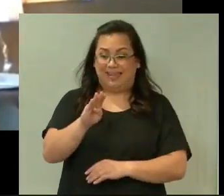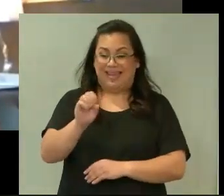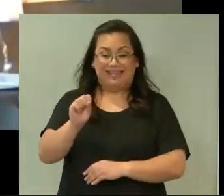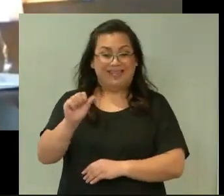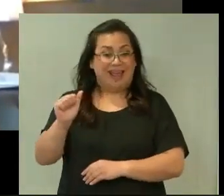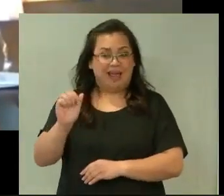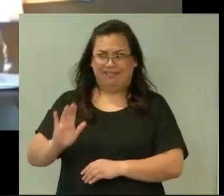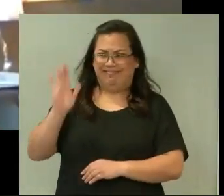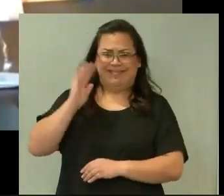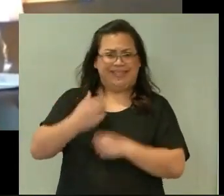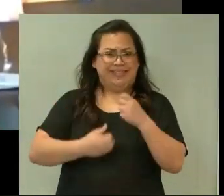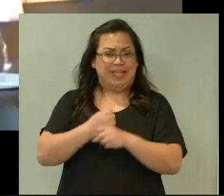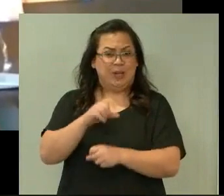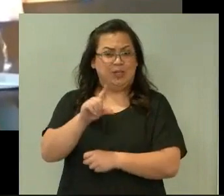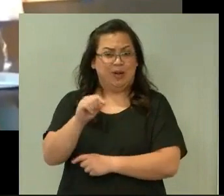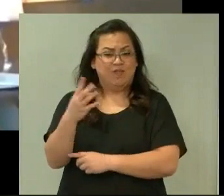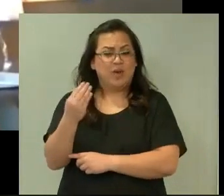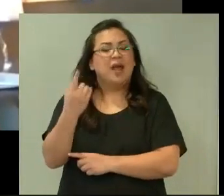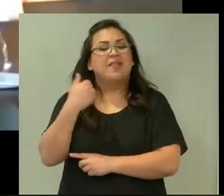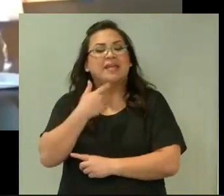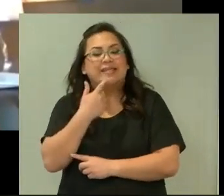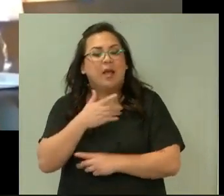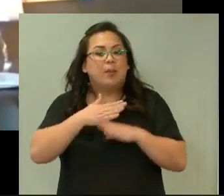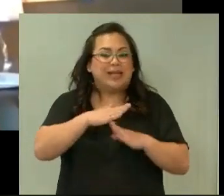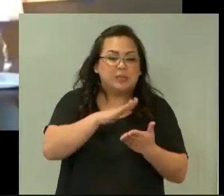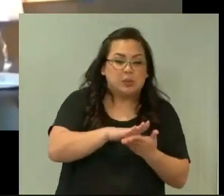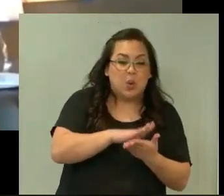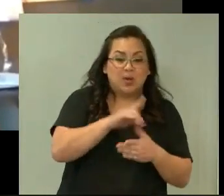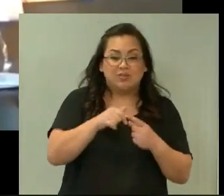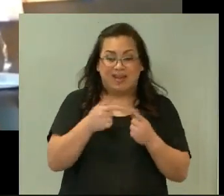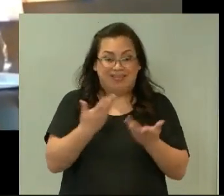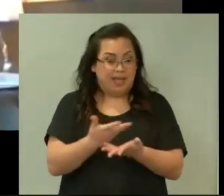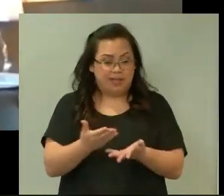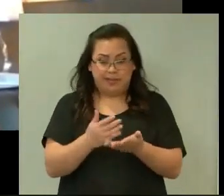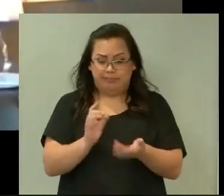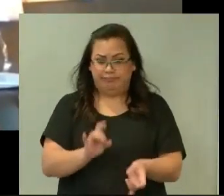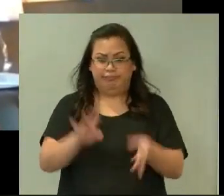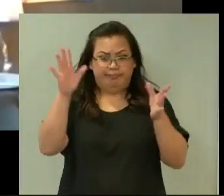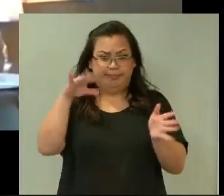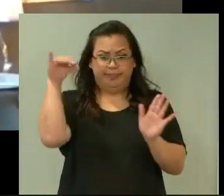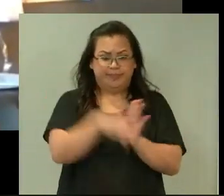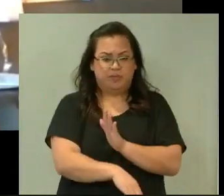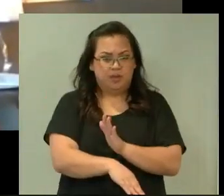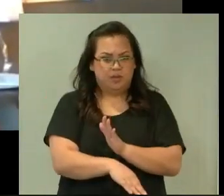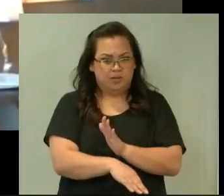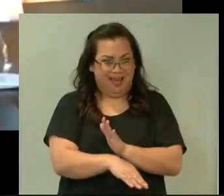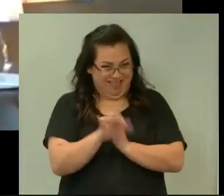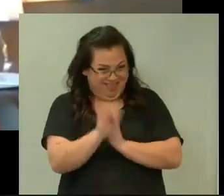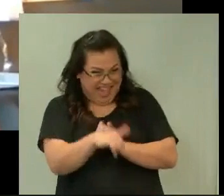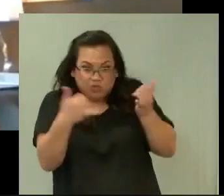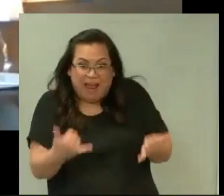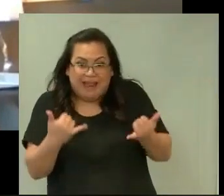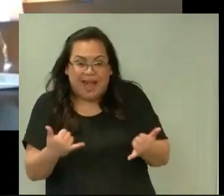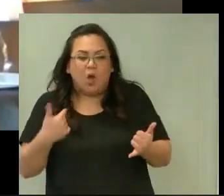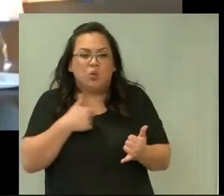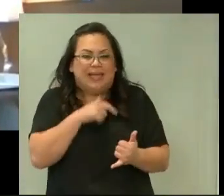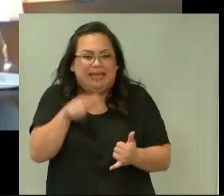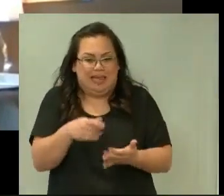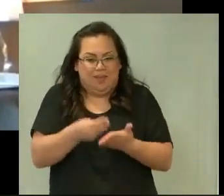They said it would protect schools and public safety when times are bad. Well, times are bad, and we need those funds